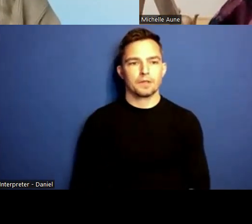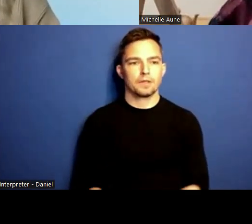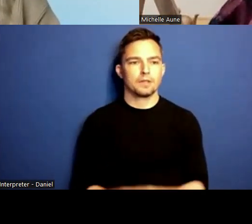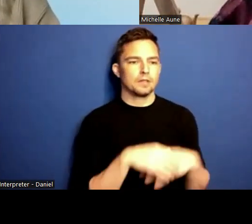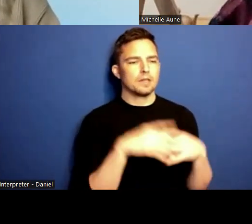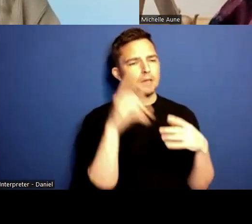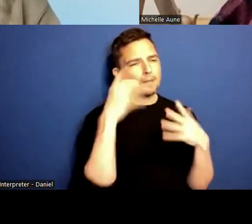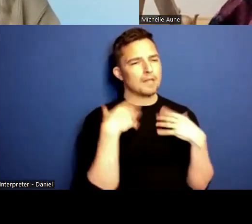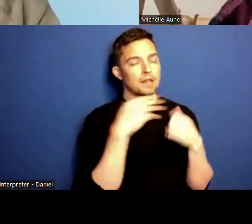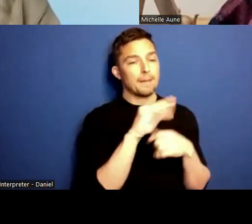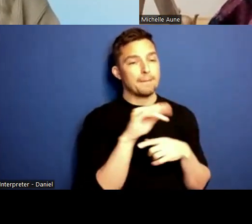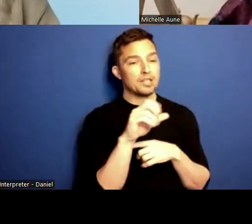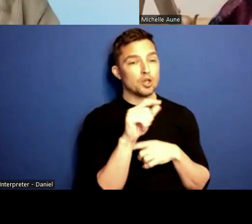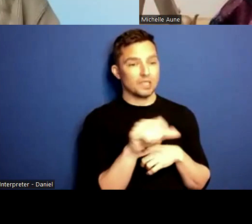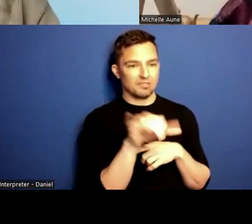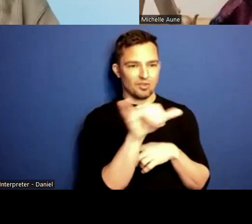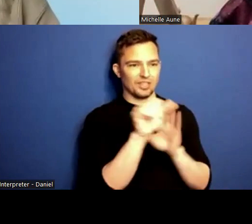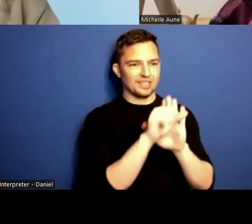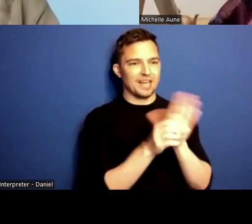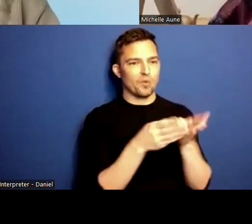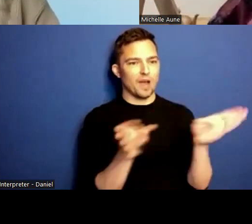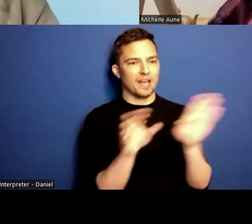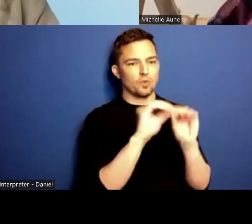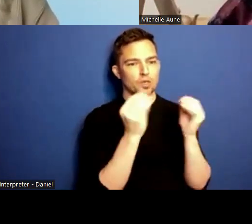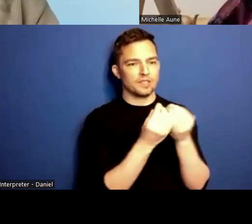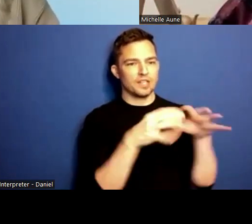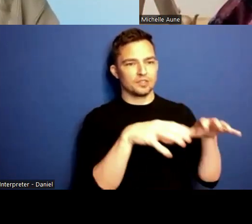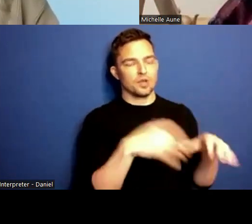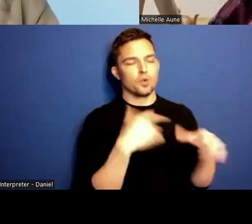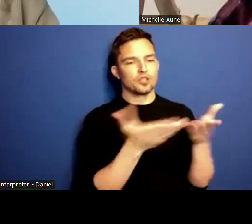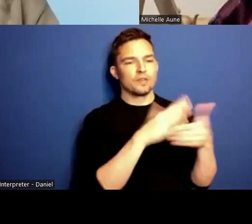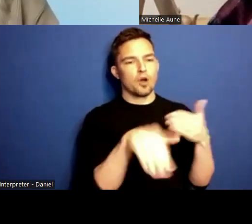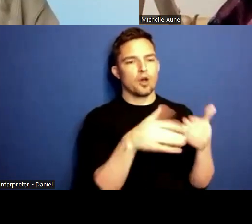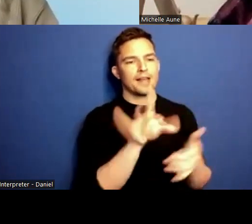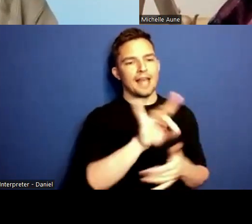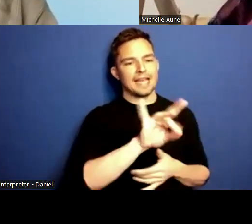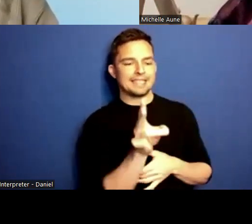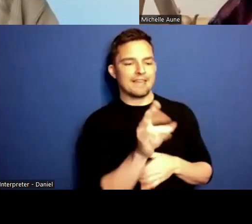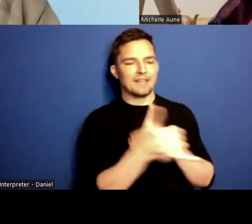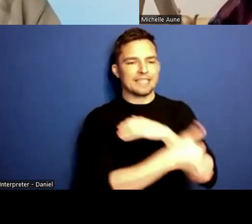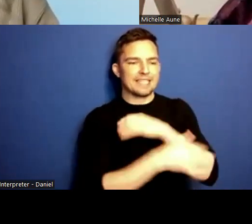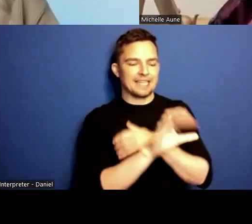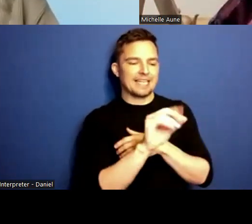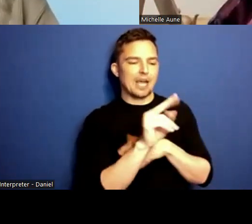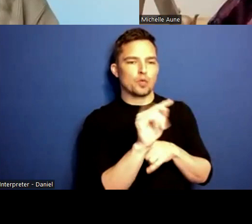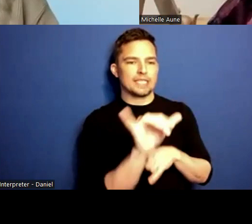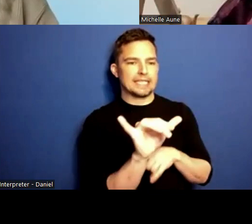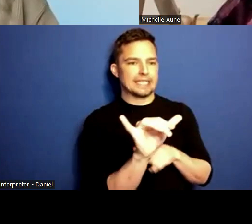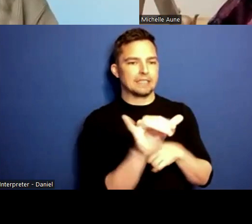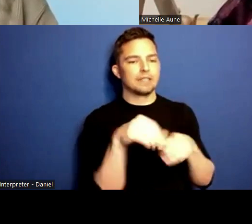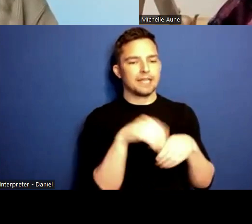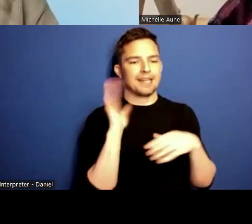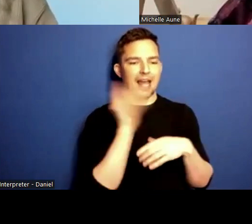Minnesota is also a statewide organization, and so we serve all 87 counties here in our